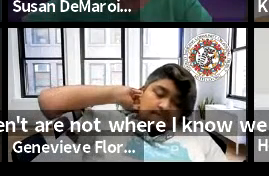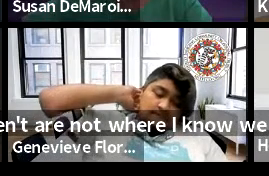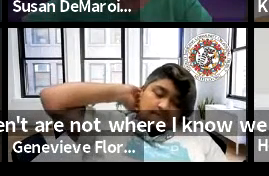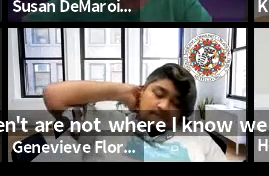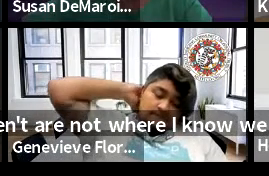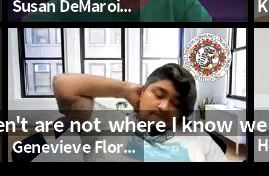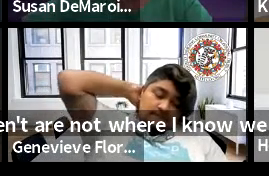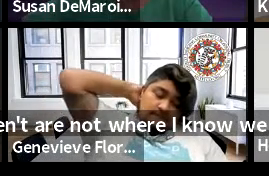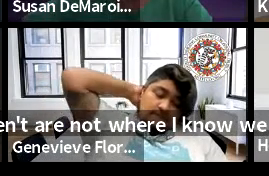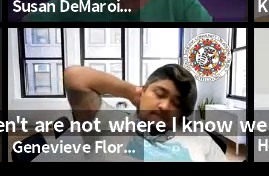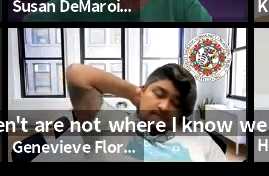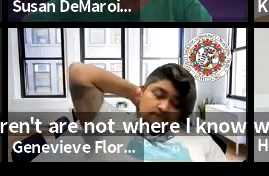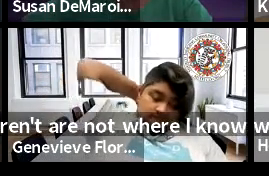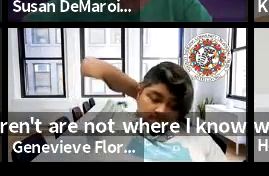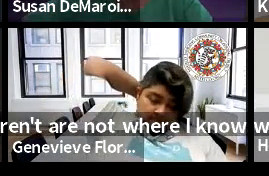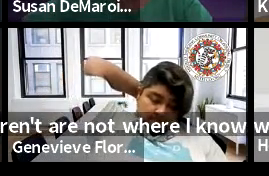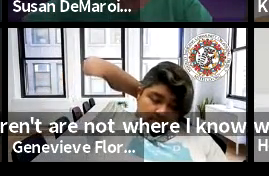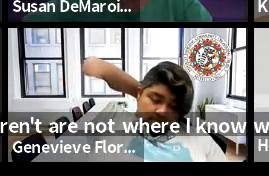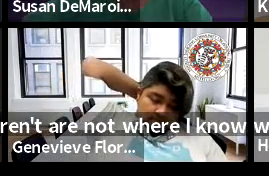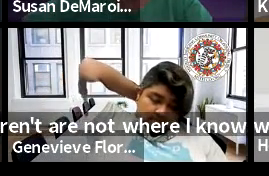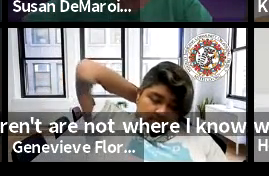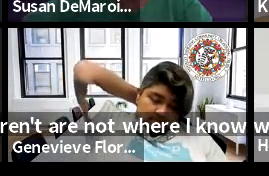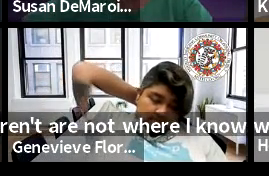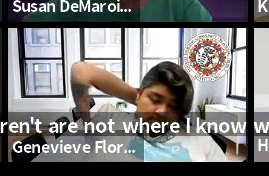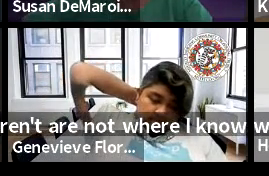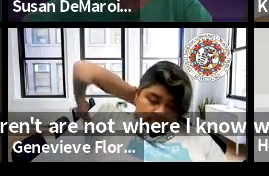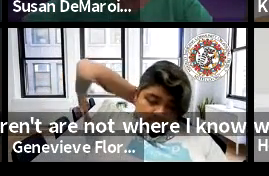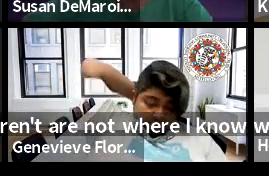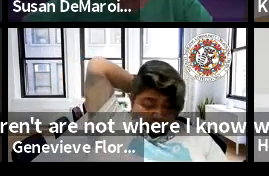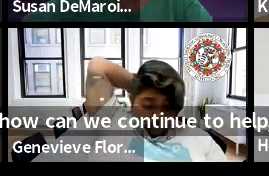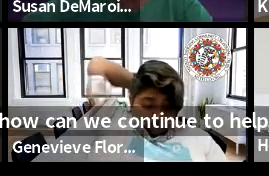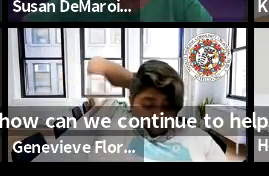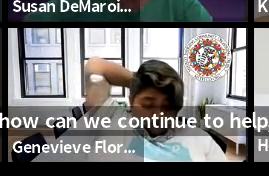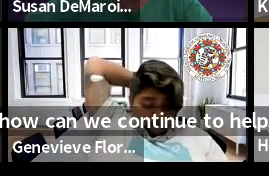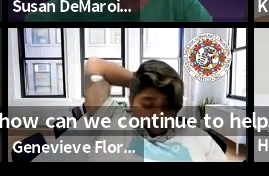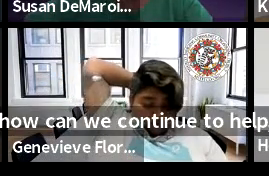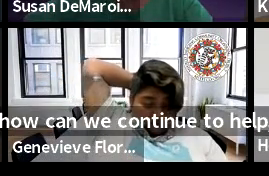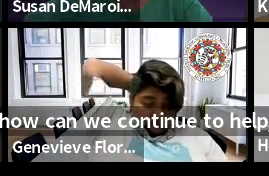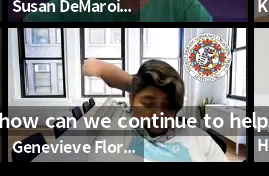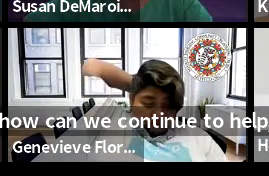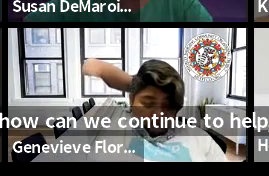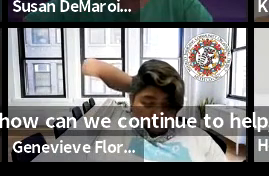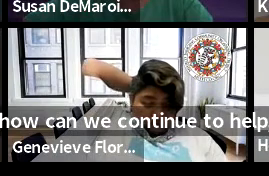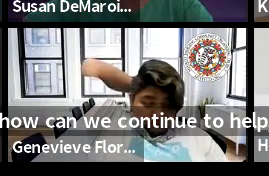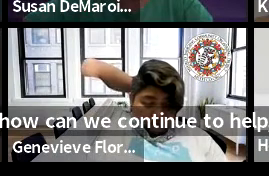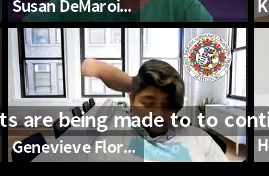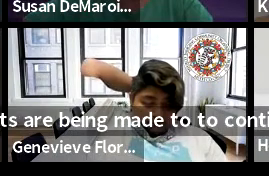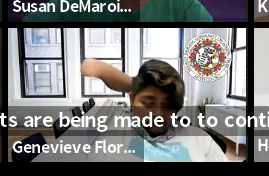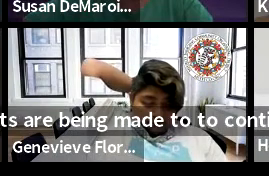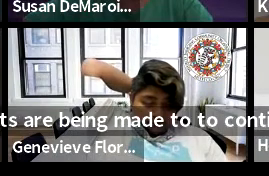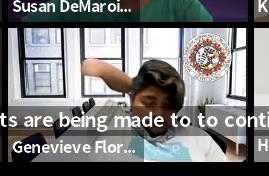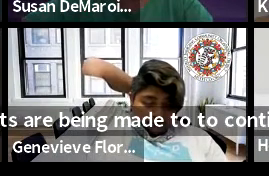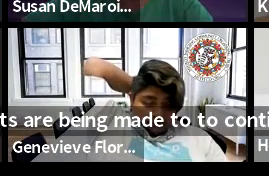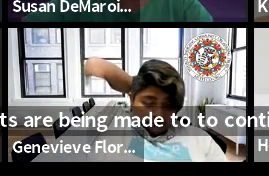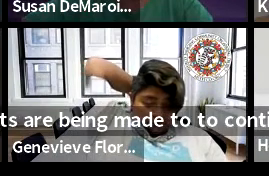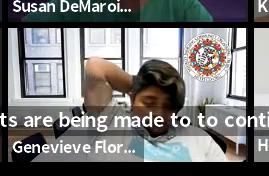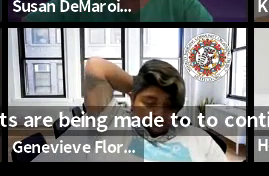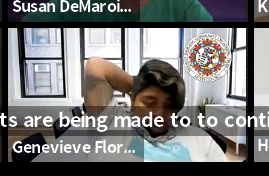So how can we continue to help, and what efforts are being made to continue to